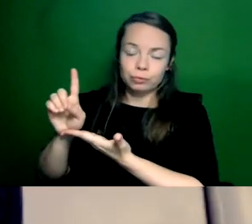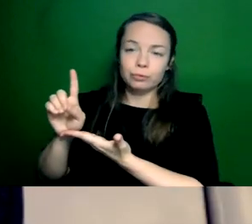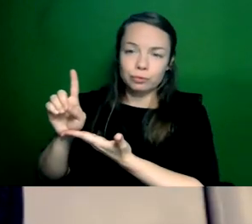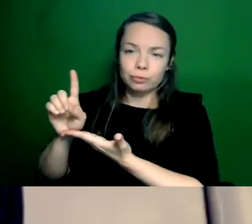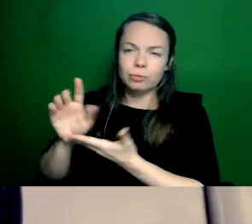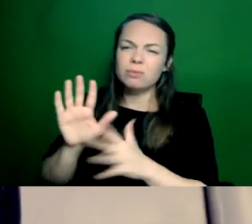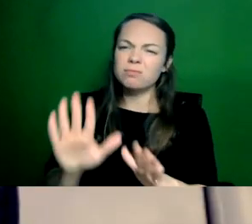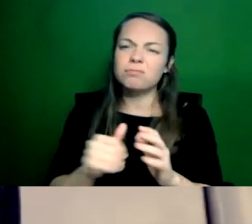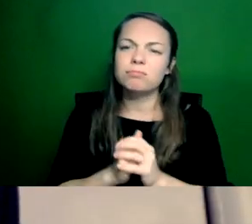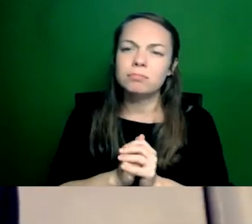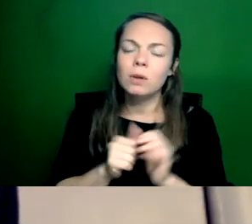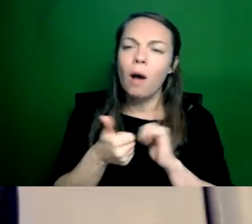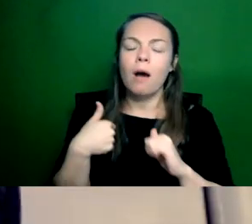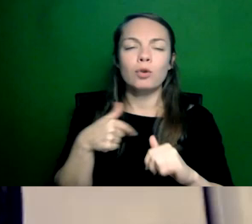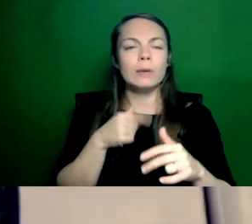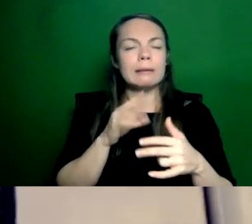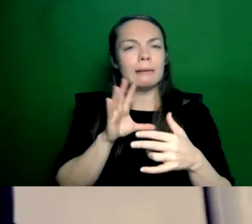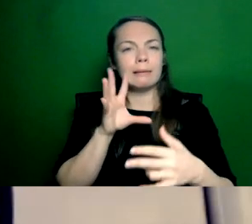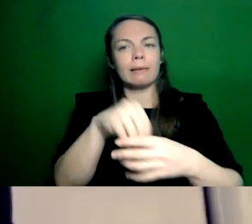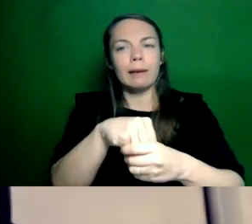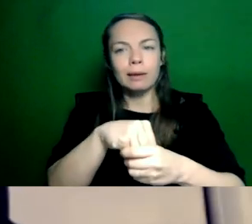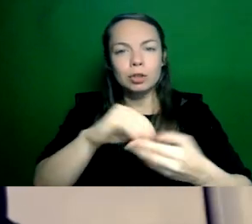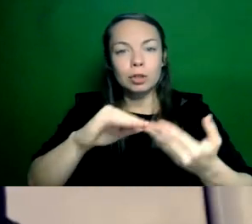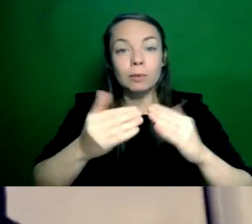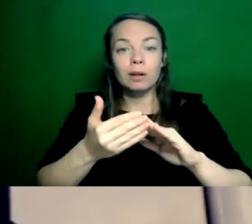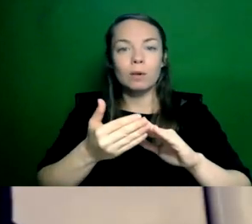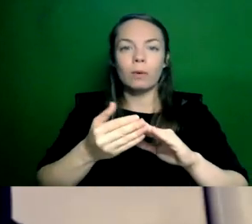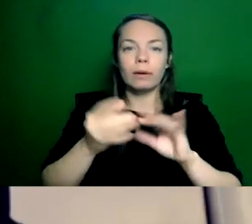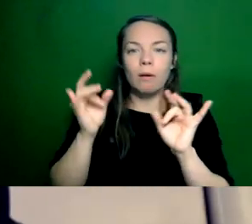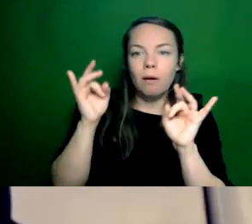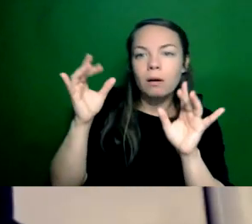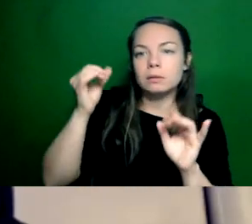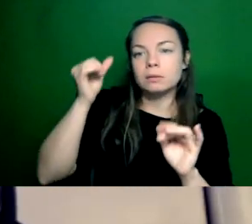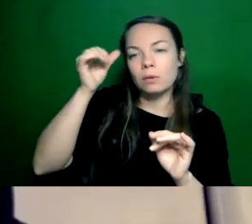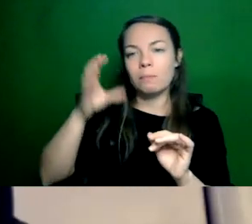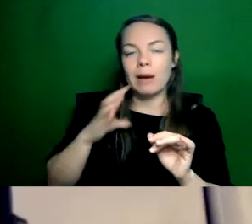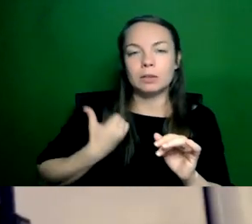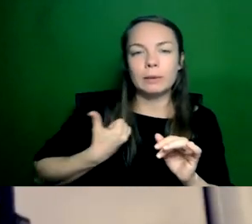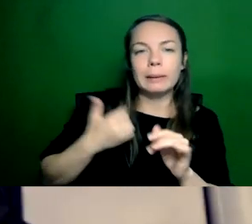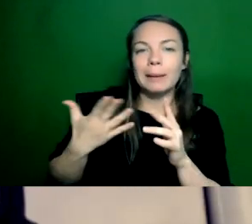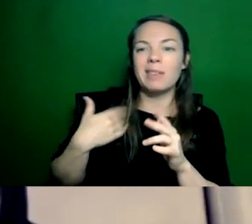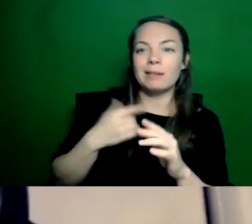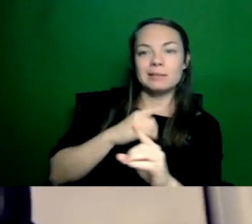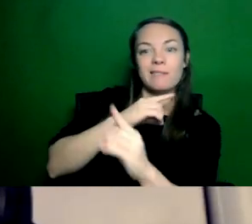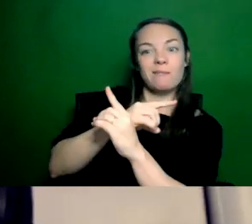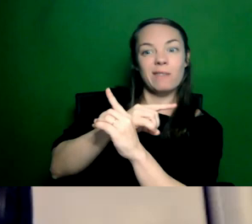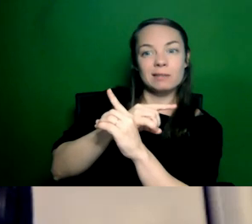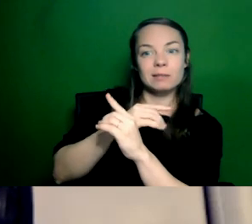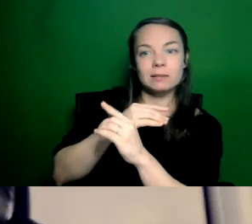in communities for whom hostile masculinity may exist as a defense mechanism in light of or in response